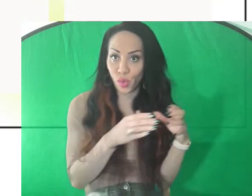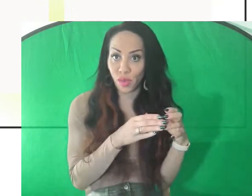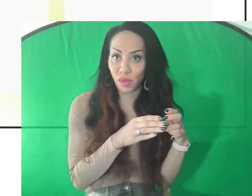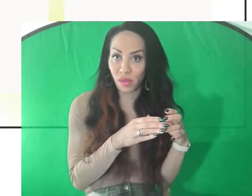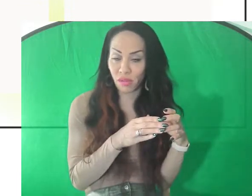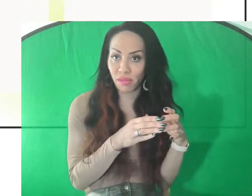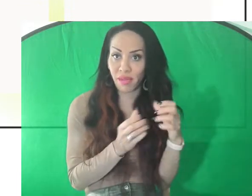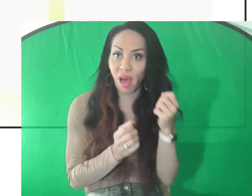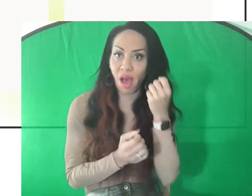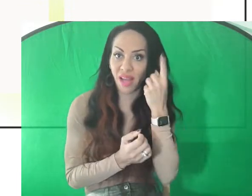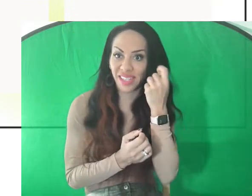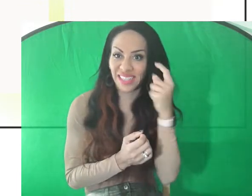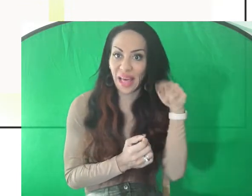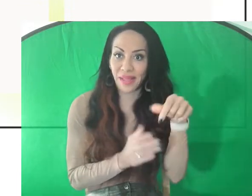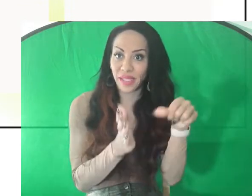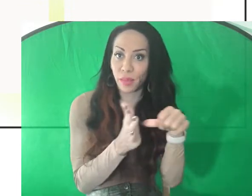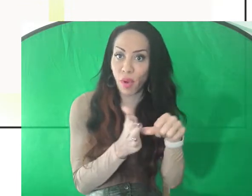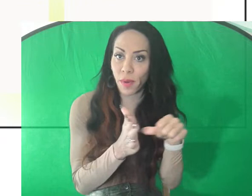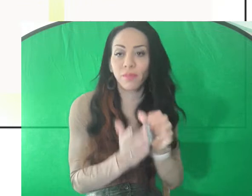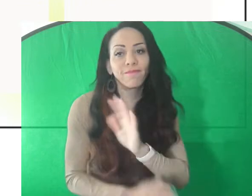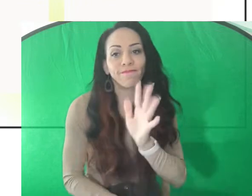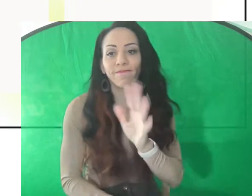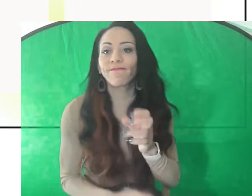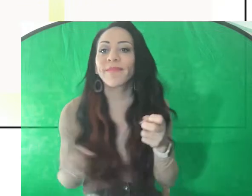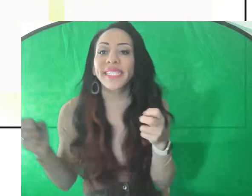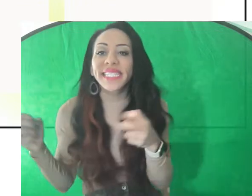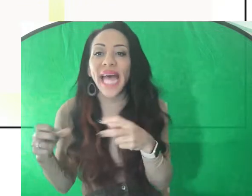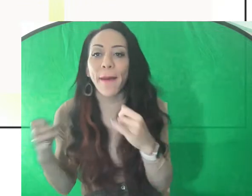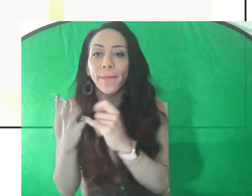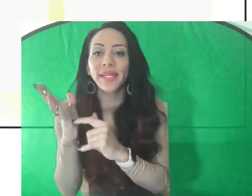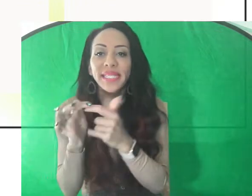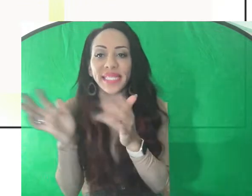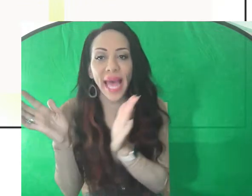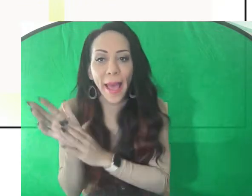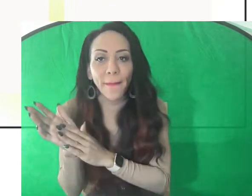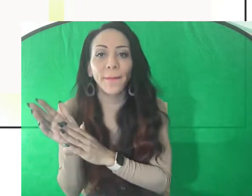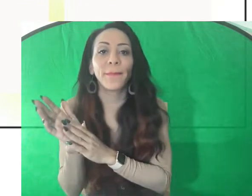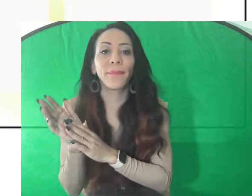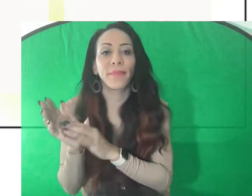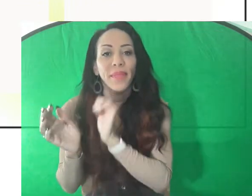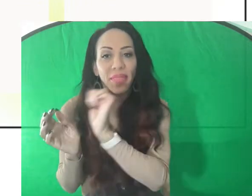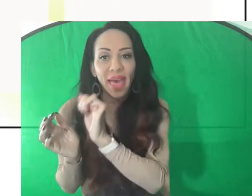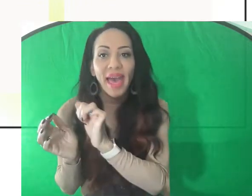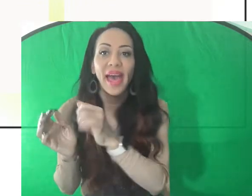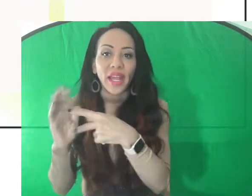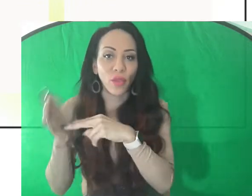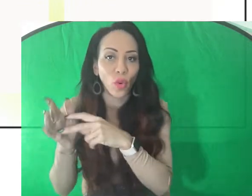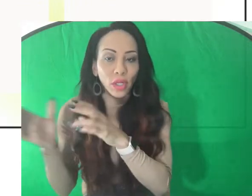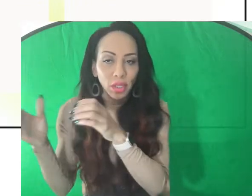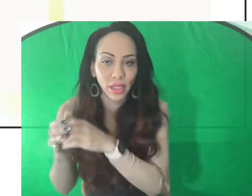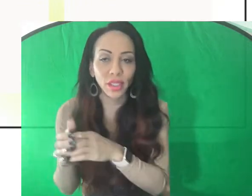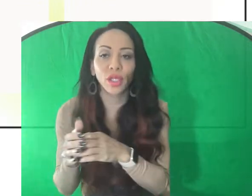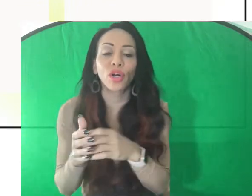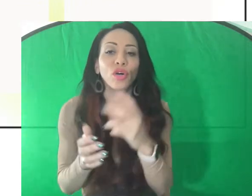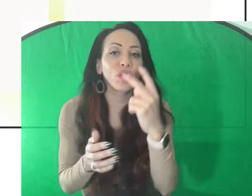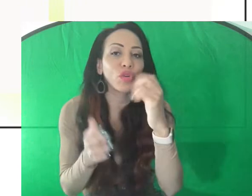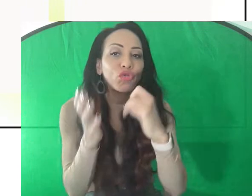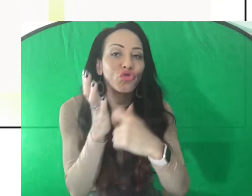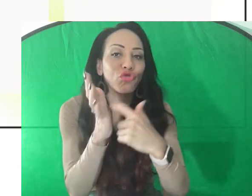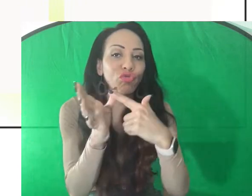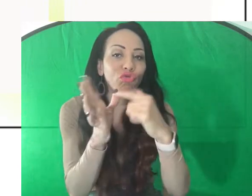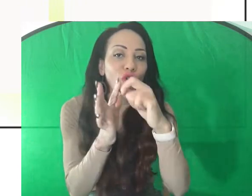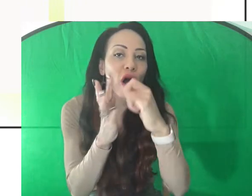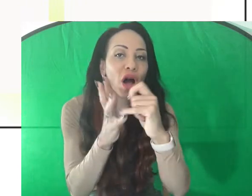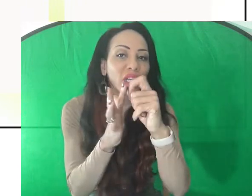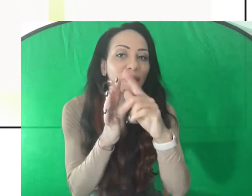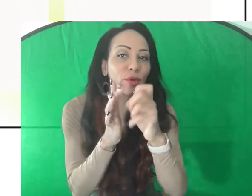people like STEMettes, Raspberry Pi Foundation, the NCCE and STEM Learning, who are all working